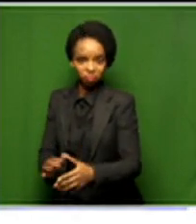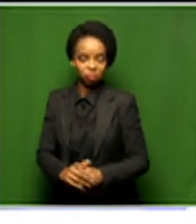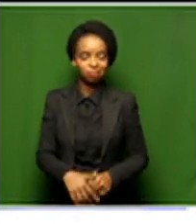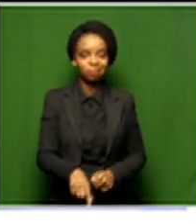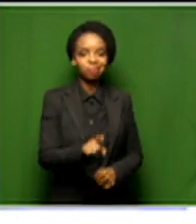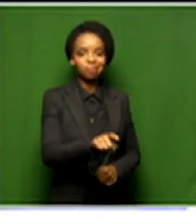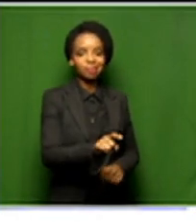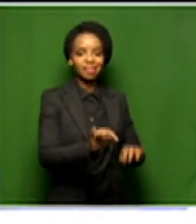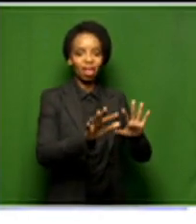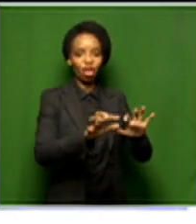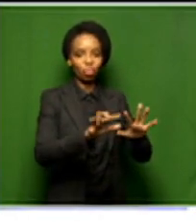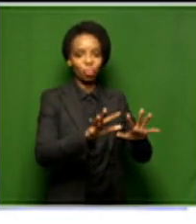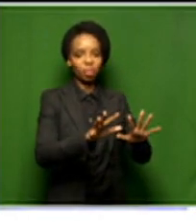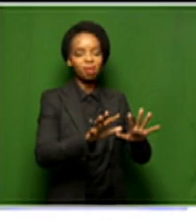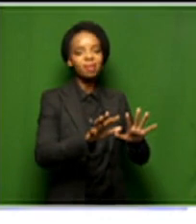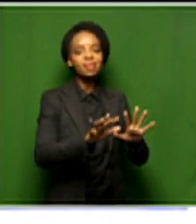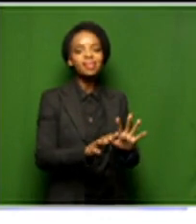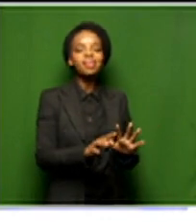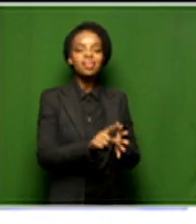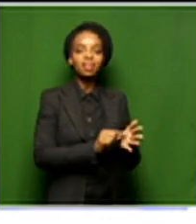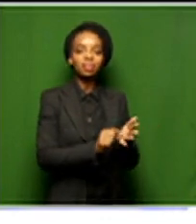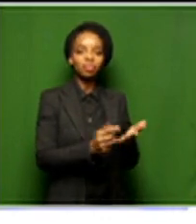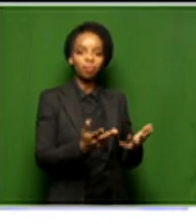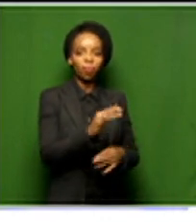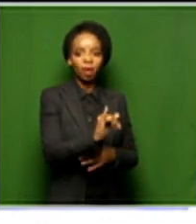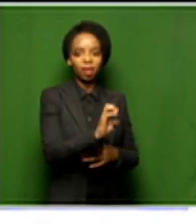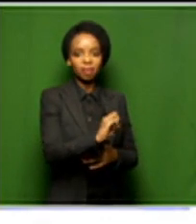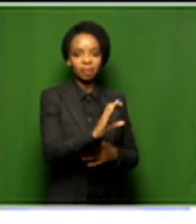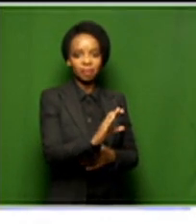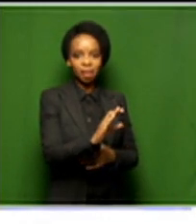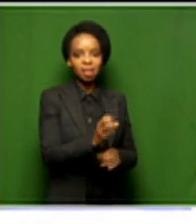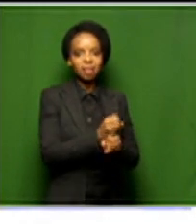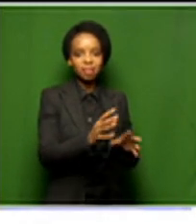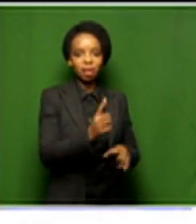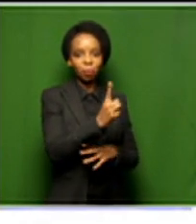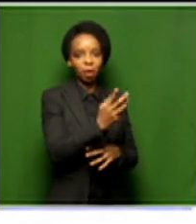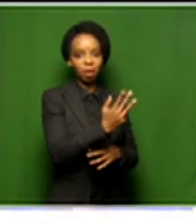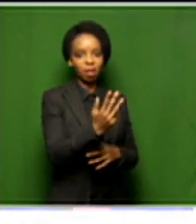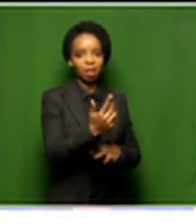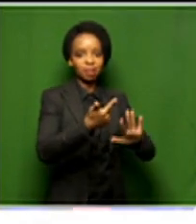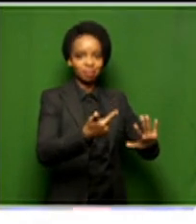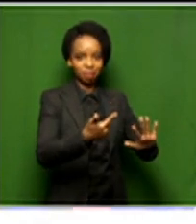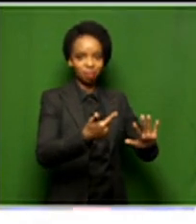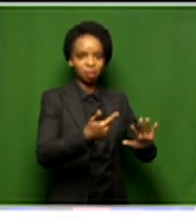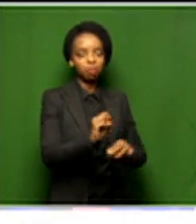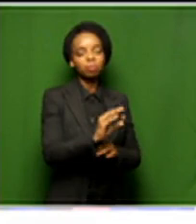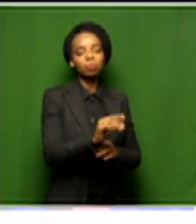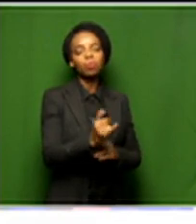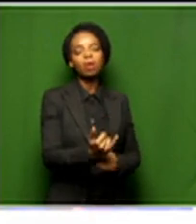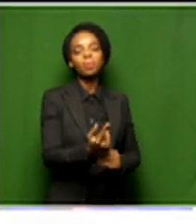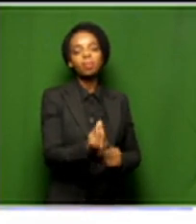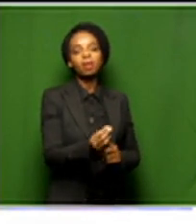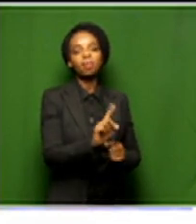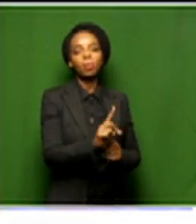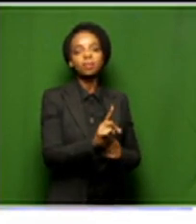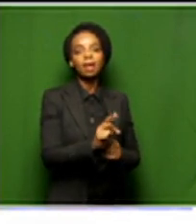election, I think, for the IEC since it became permanent in 1997. So there's institutional memory. They have a manual.